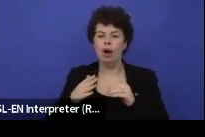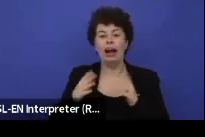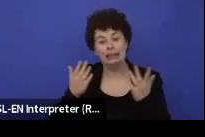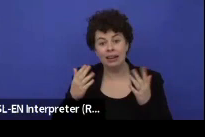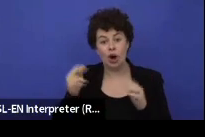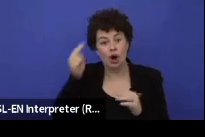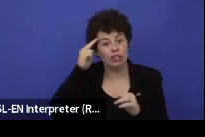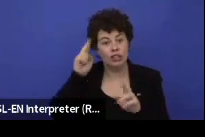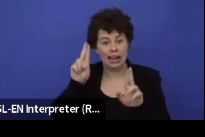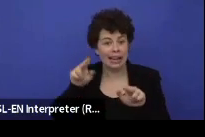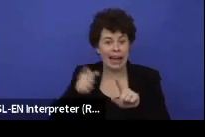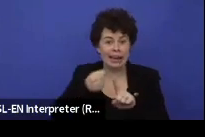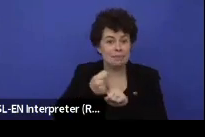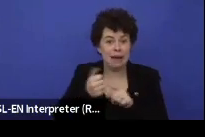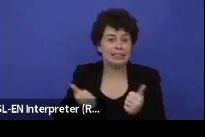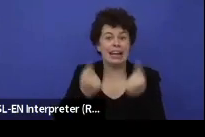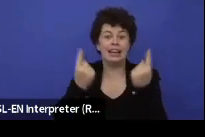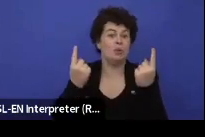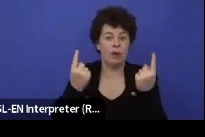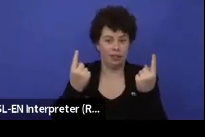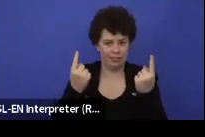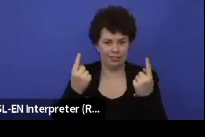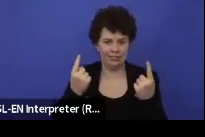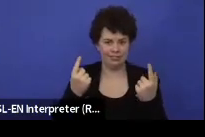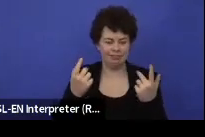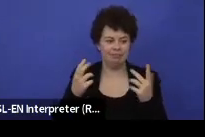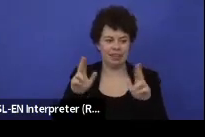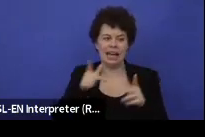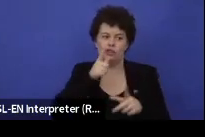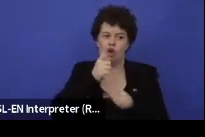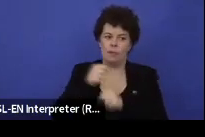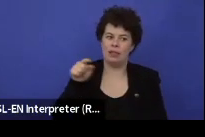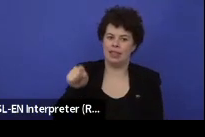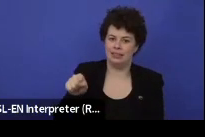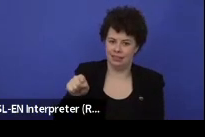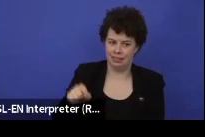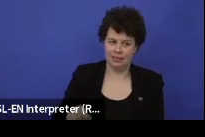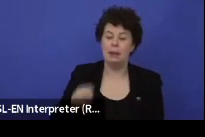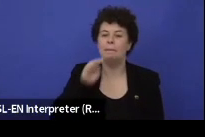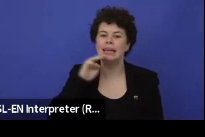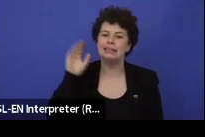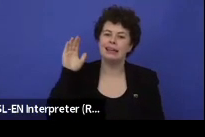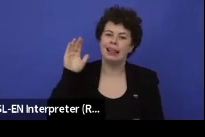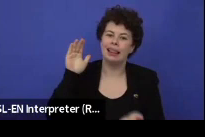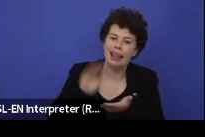reduce the stigma and shame that's associated with it. And when I say,